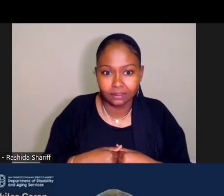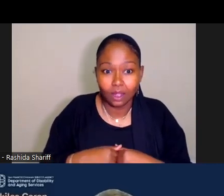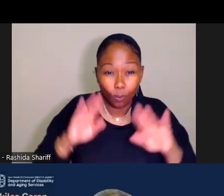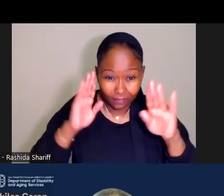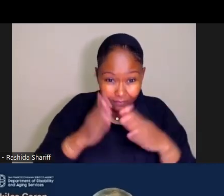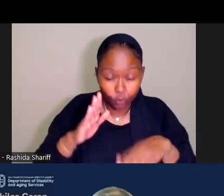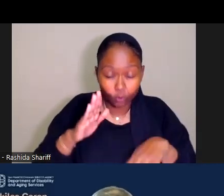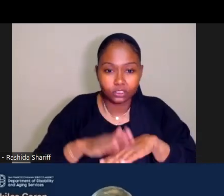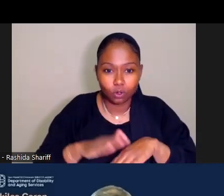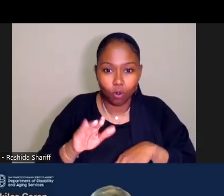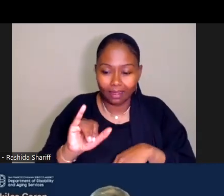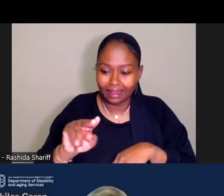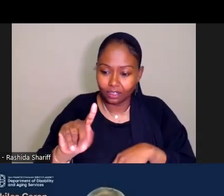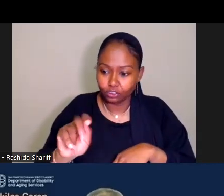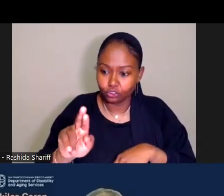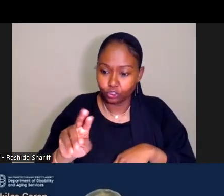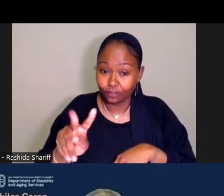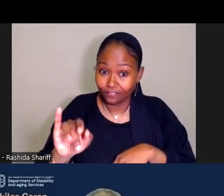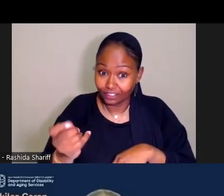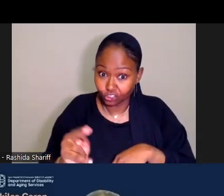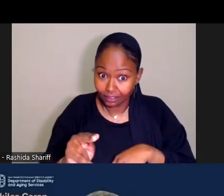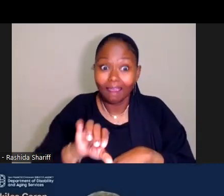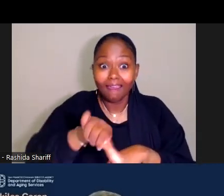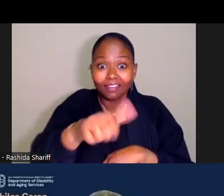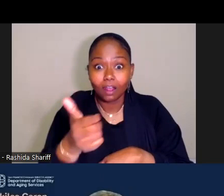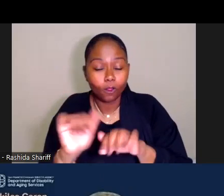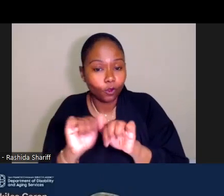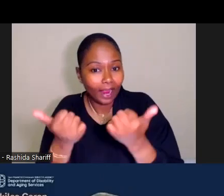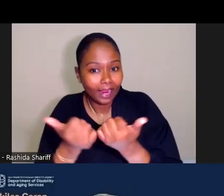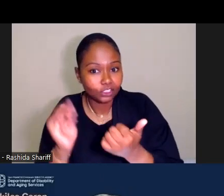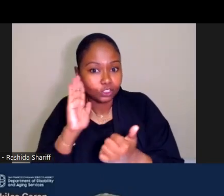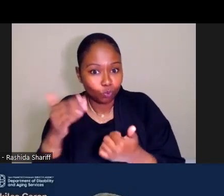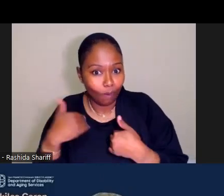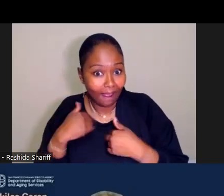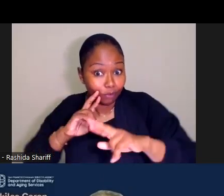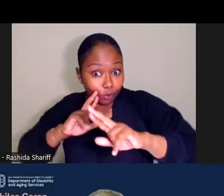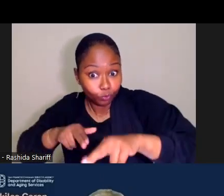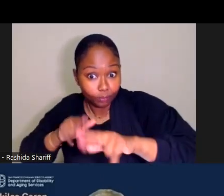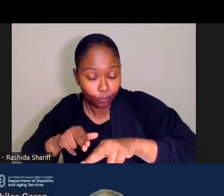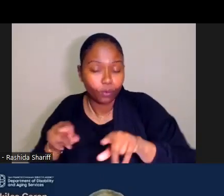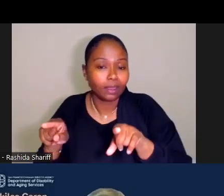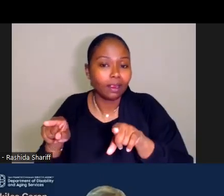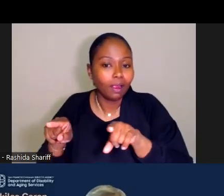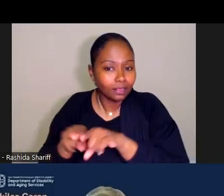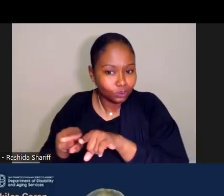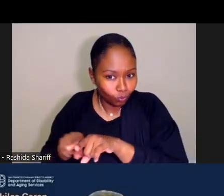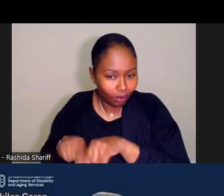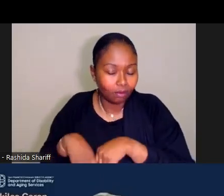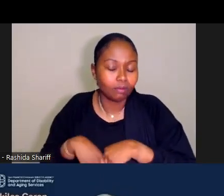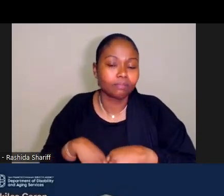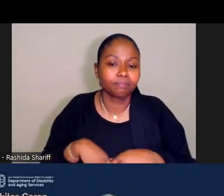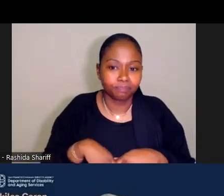as other agencies would have received a report, and maybe more collaboration can bring more